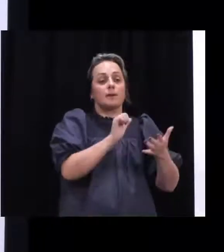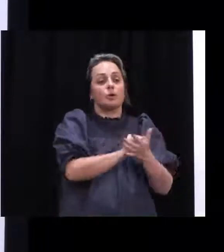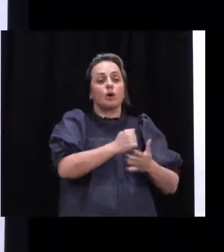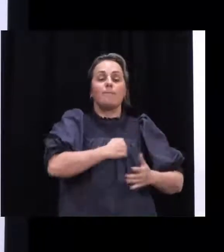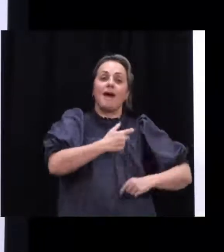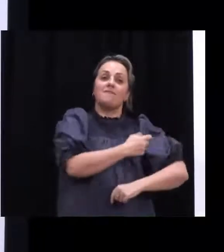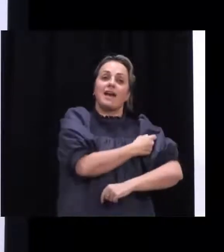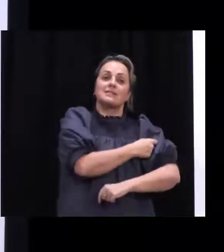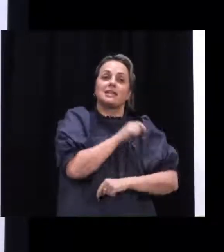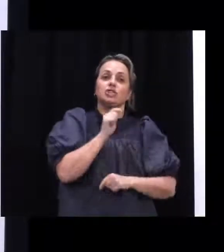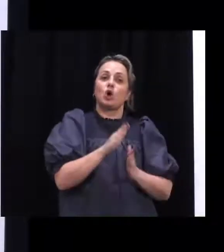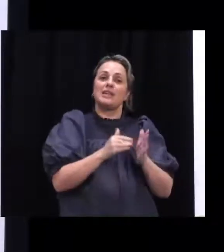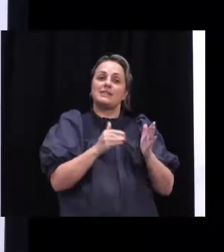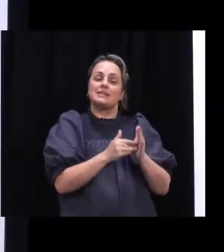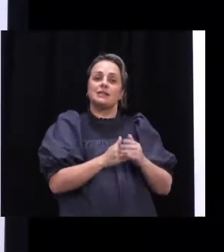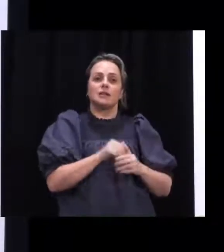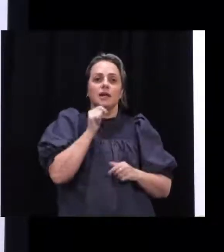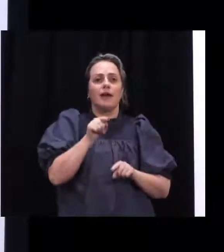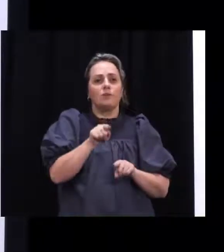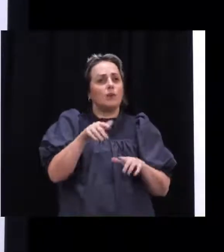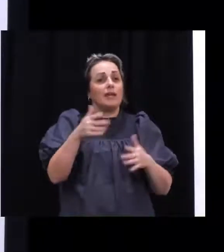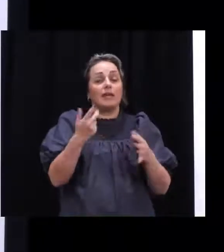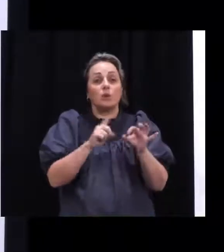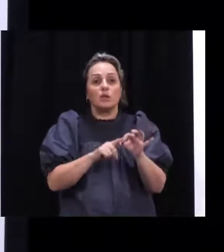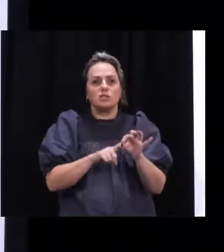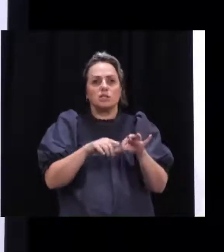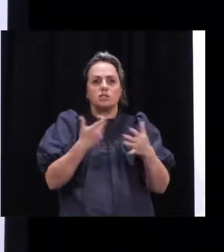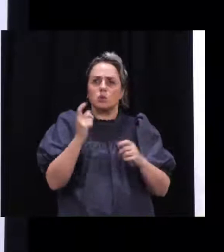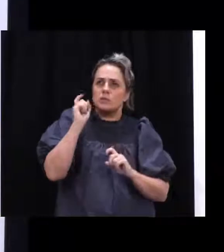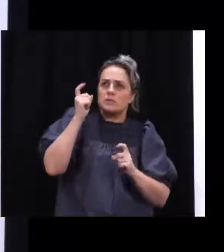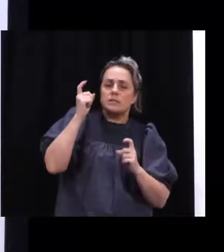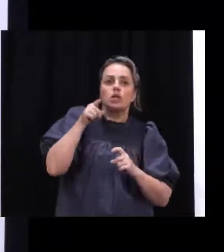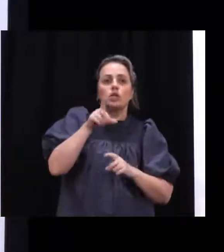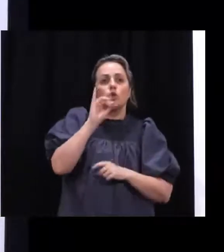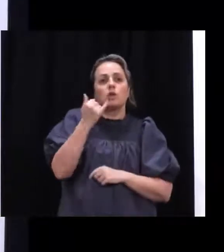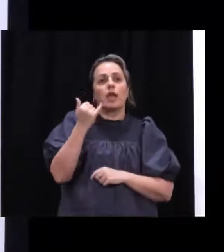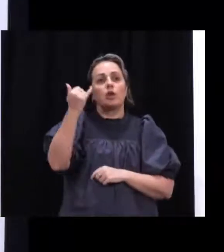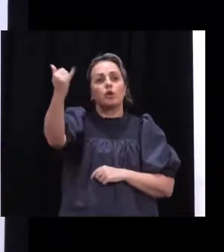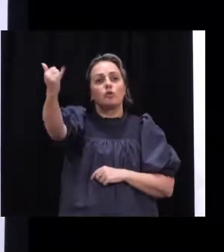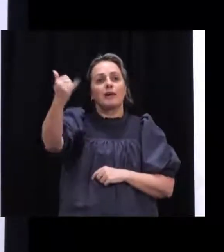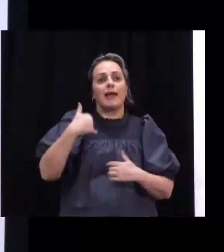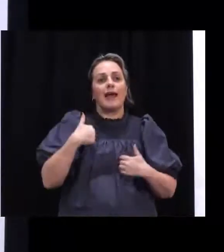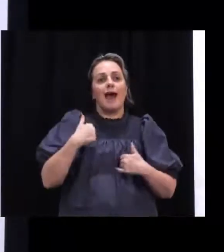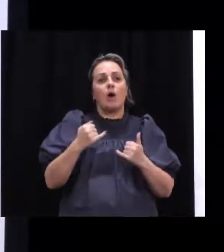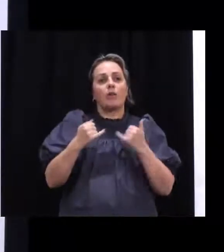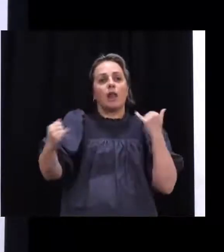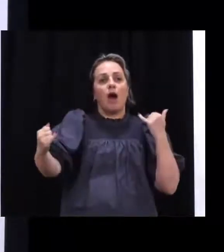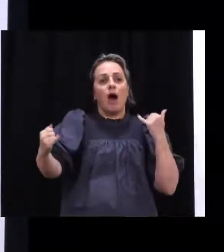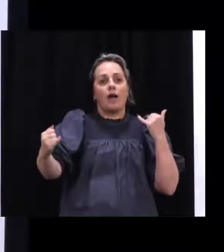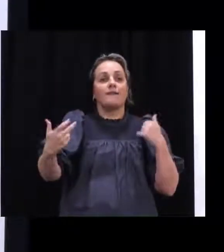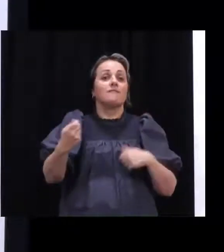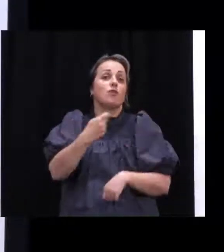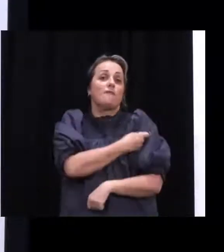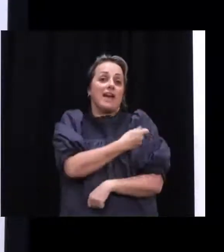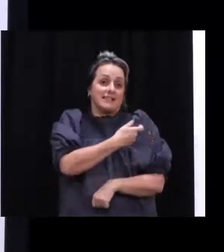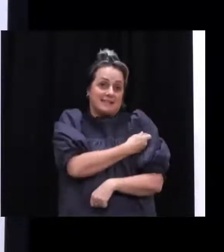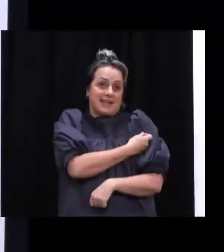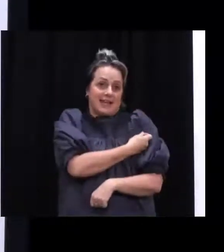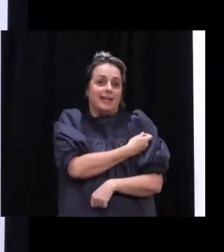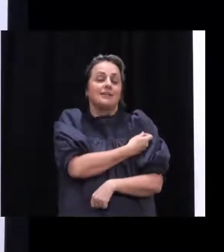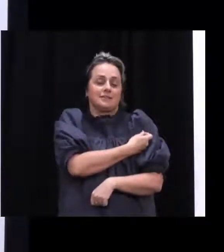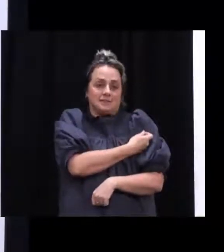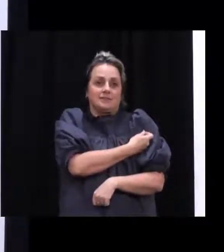they've got questions or they need help making a booking, they can call the vaccination helpline 0800 28